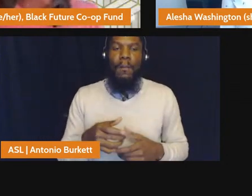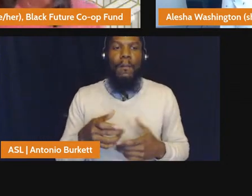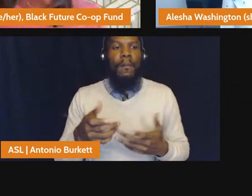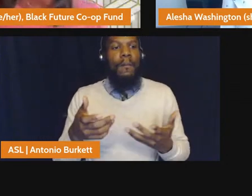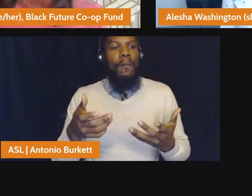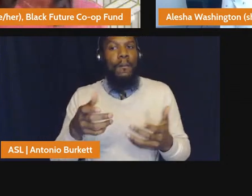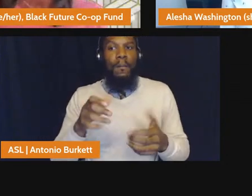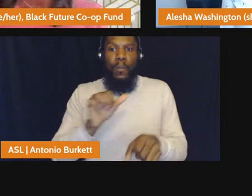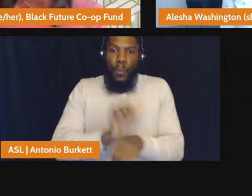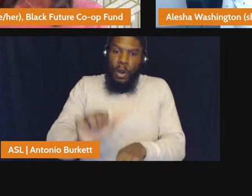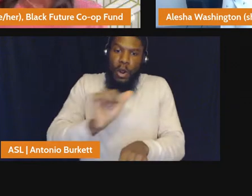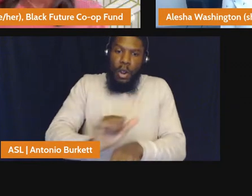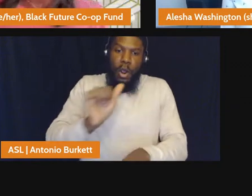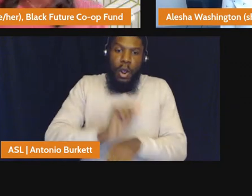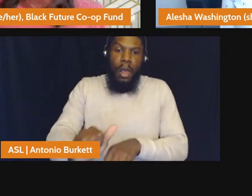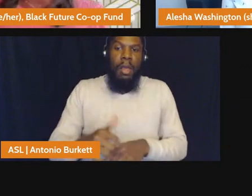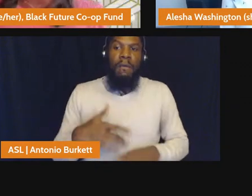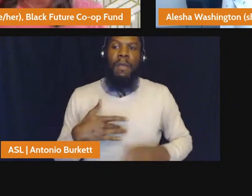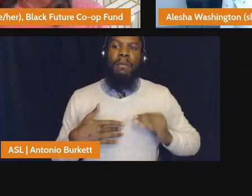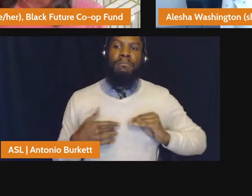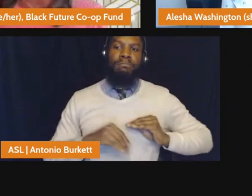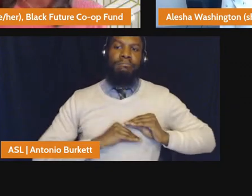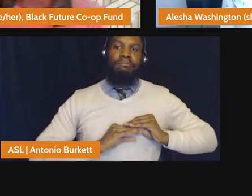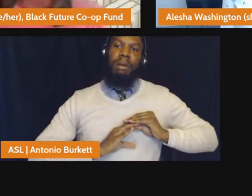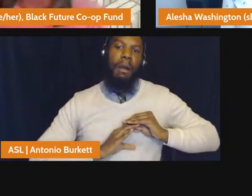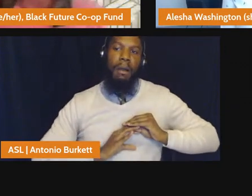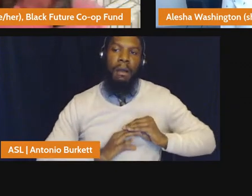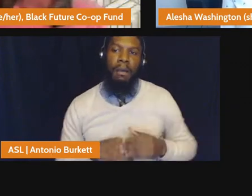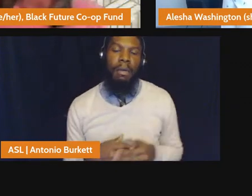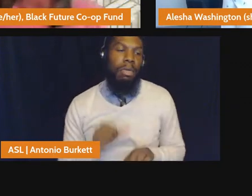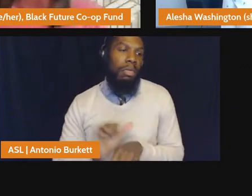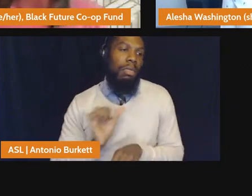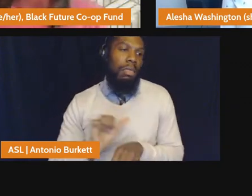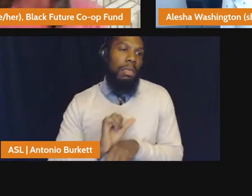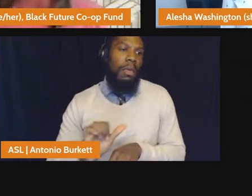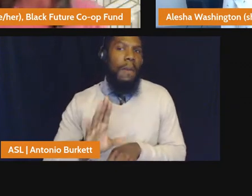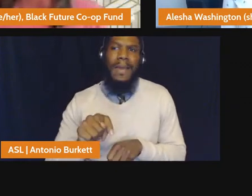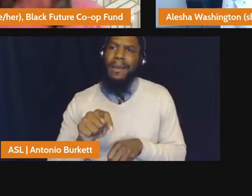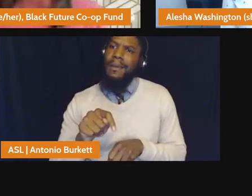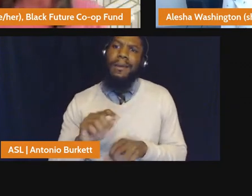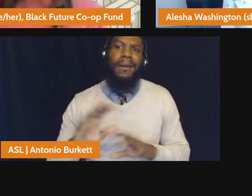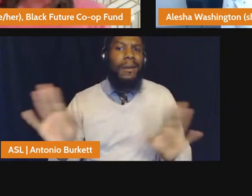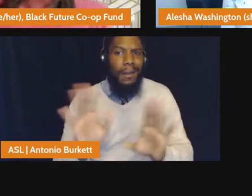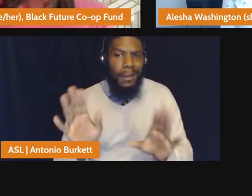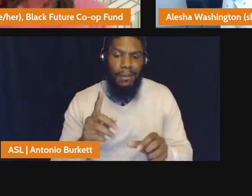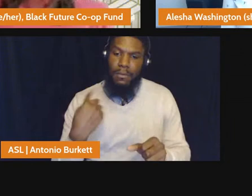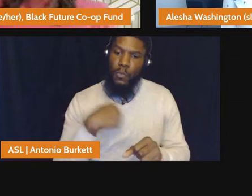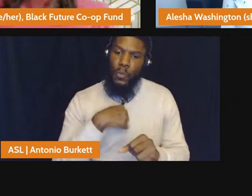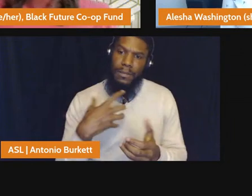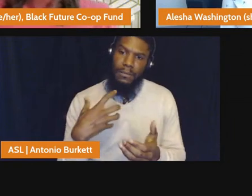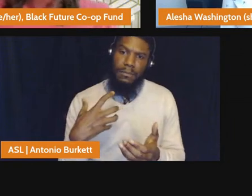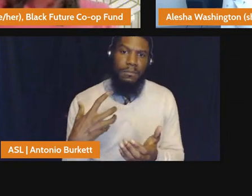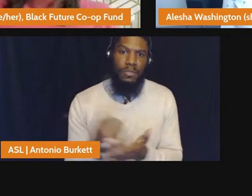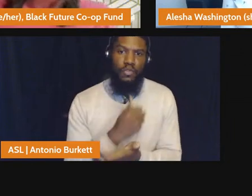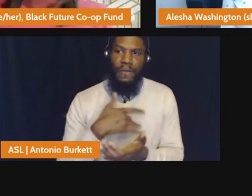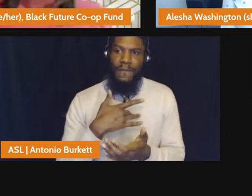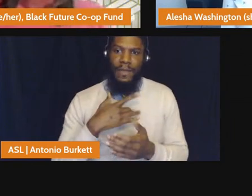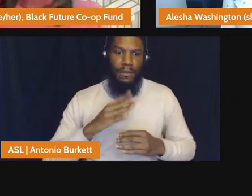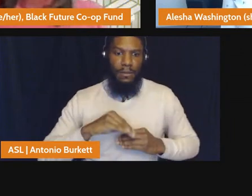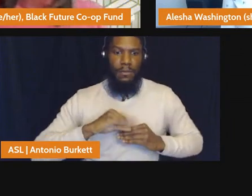joy. So thank you so much for your comments. I want to give a little bit of